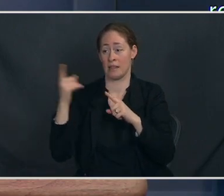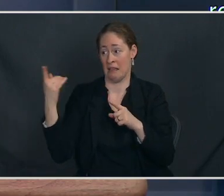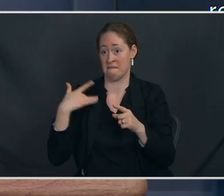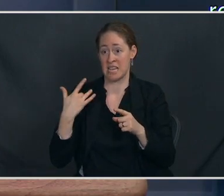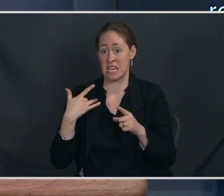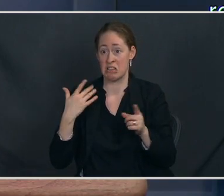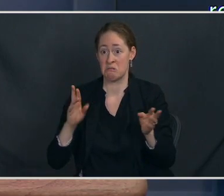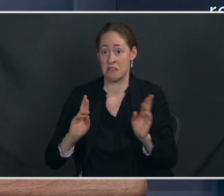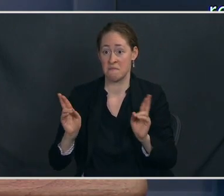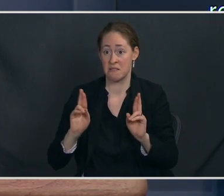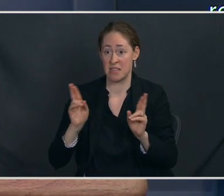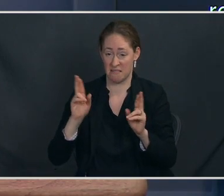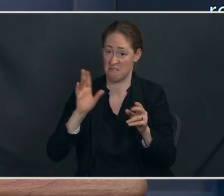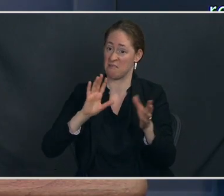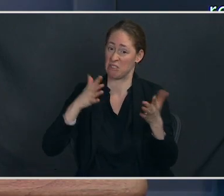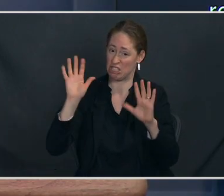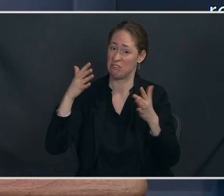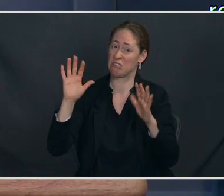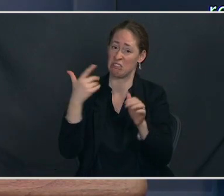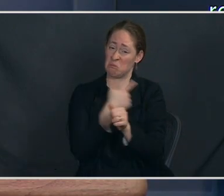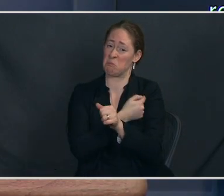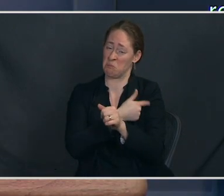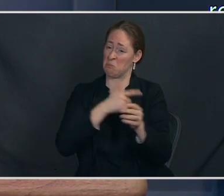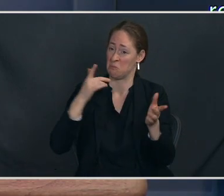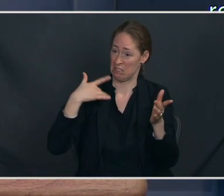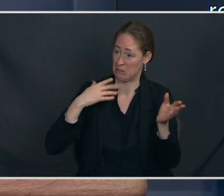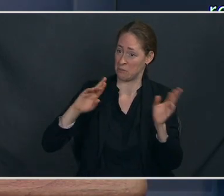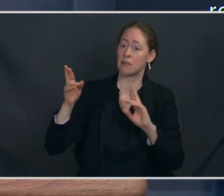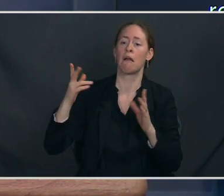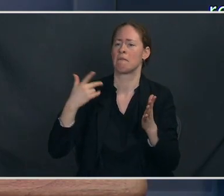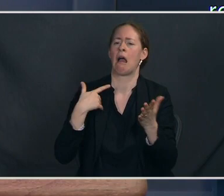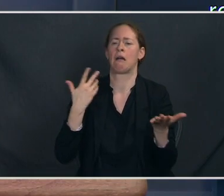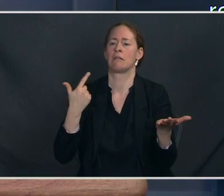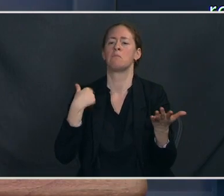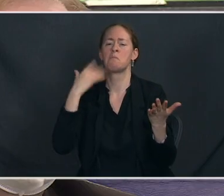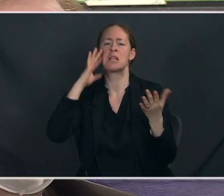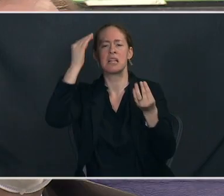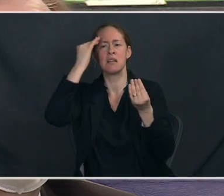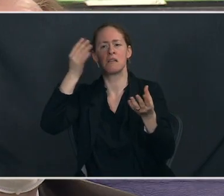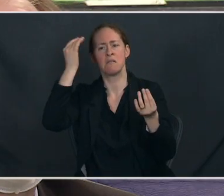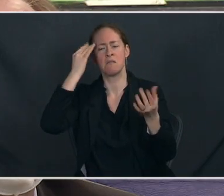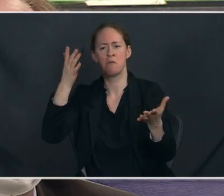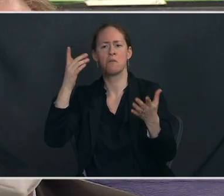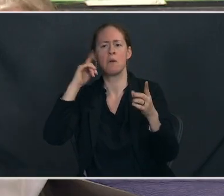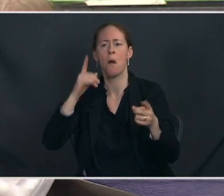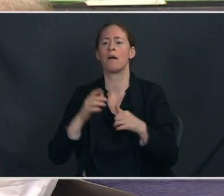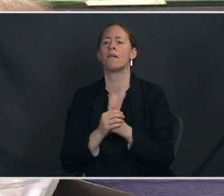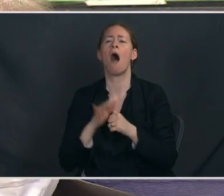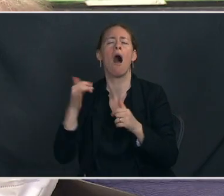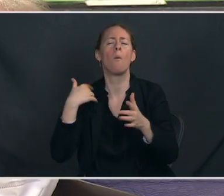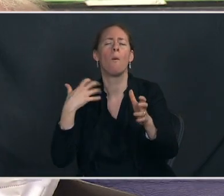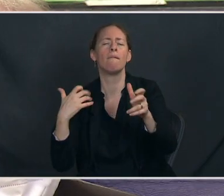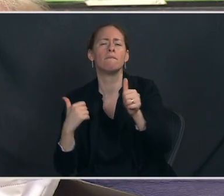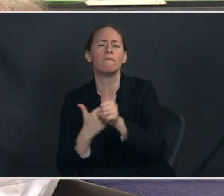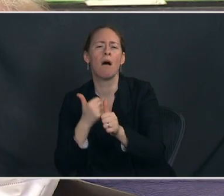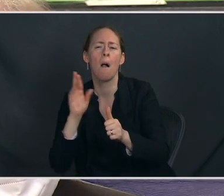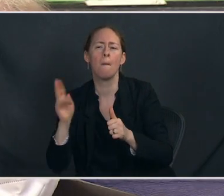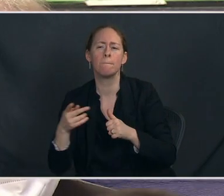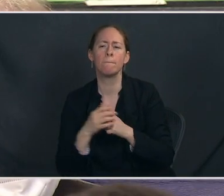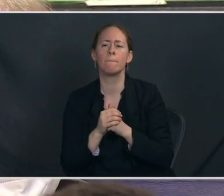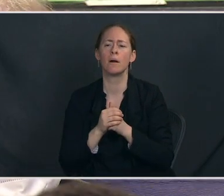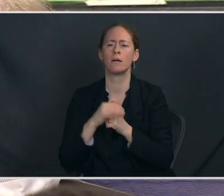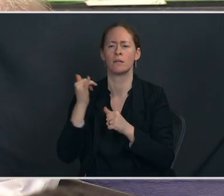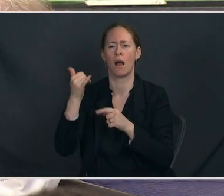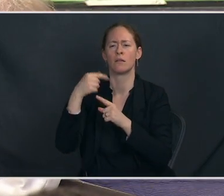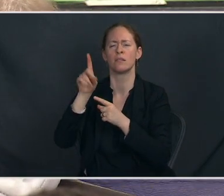will continue to update as more progress is made what the goals look like. Following up on that, in terms of data collection, it's